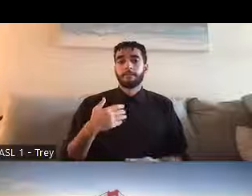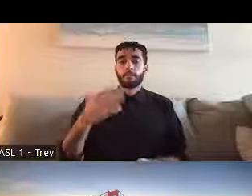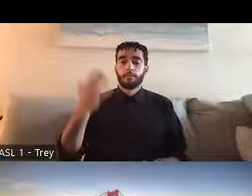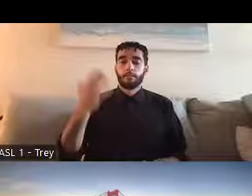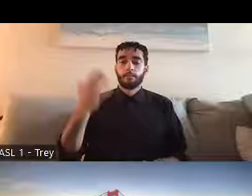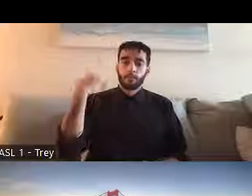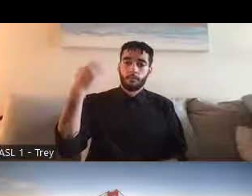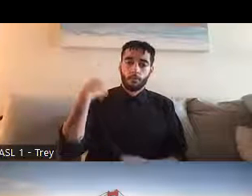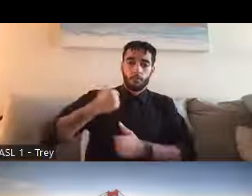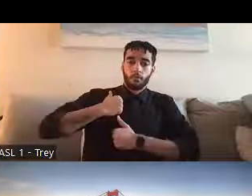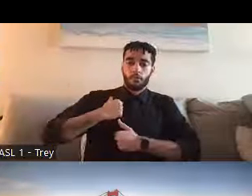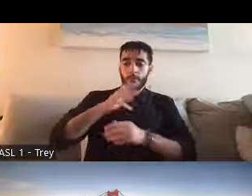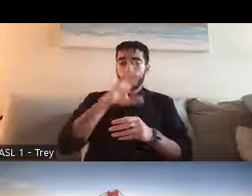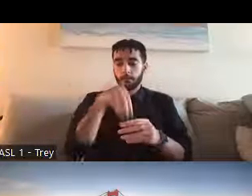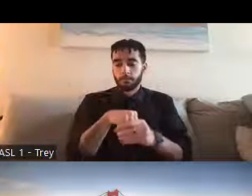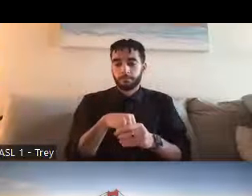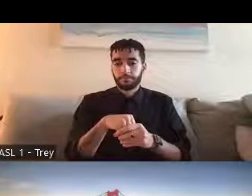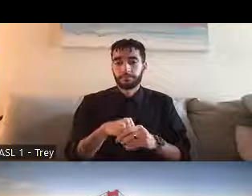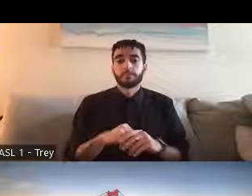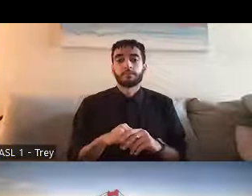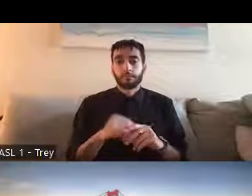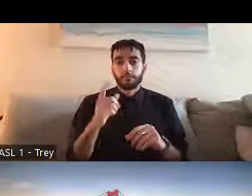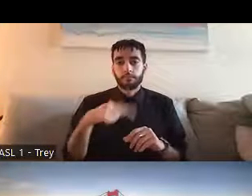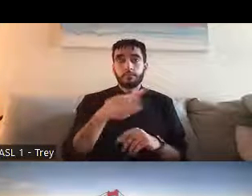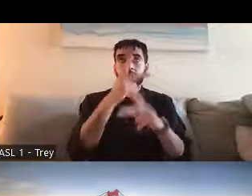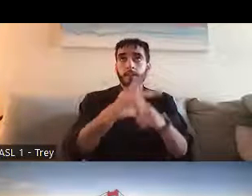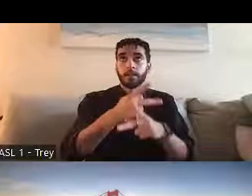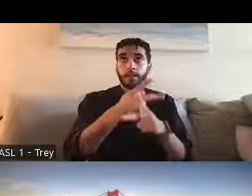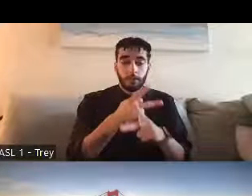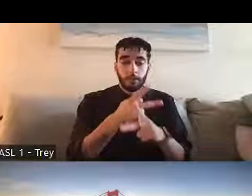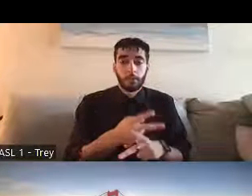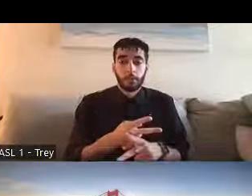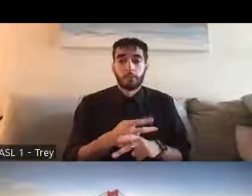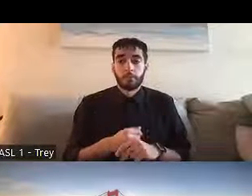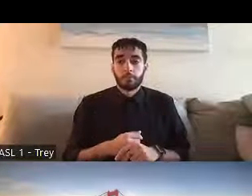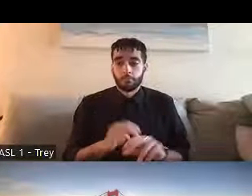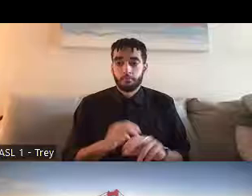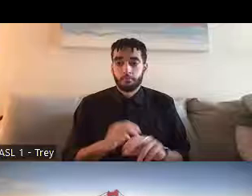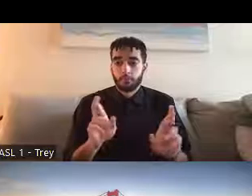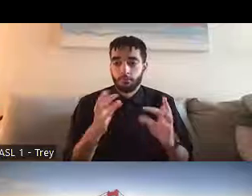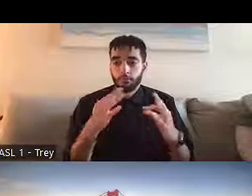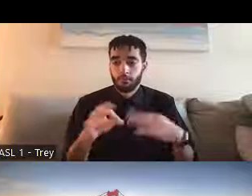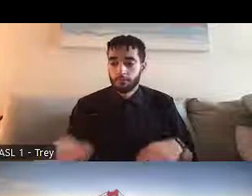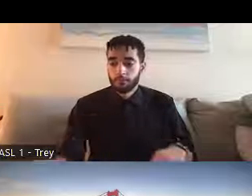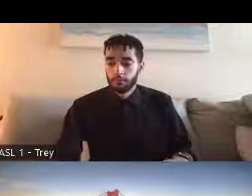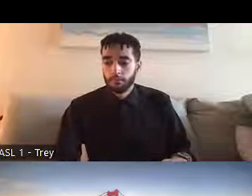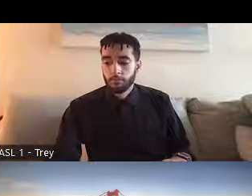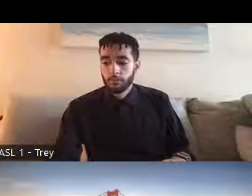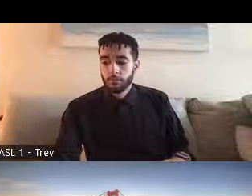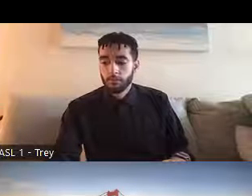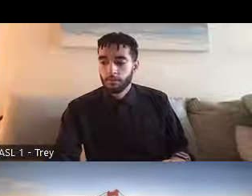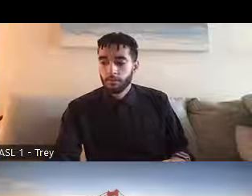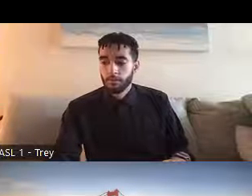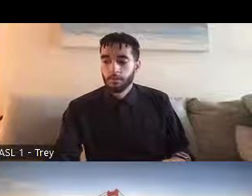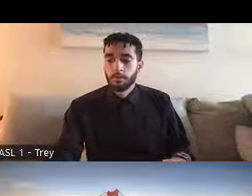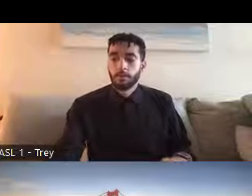So looking at the care recipients, they tend to be related to the caregivers, tend to be related to the care recipients as children, about